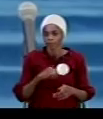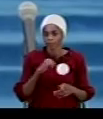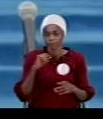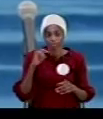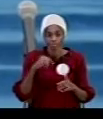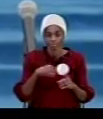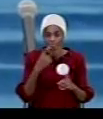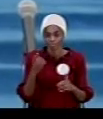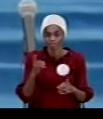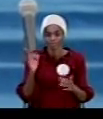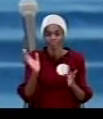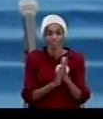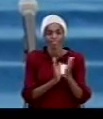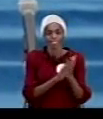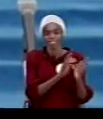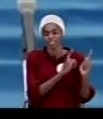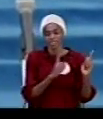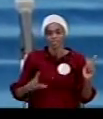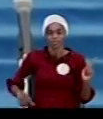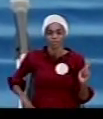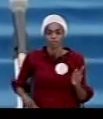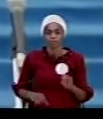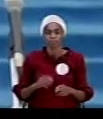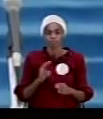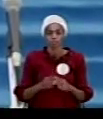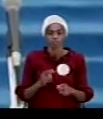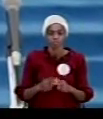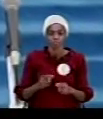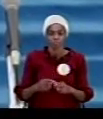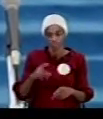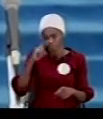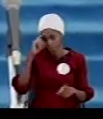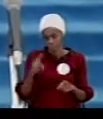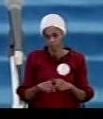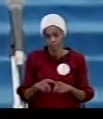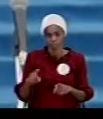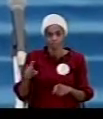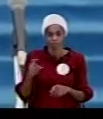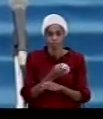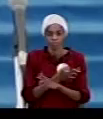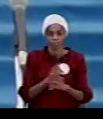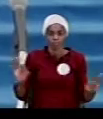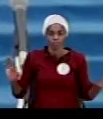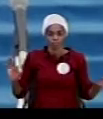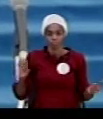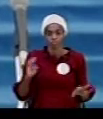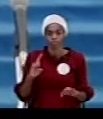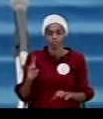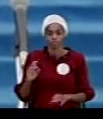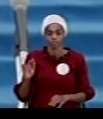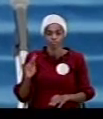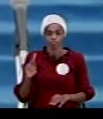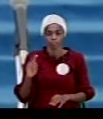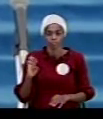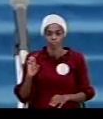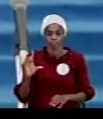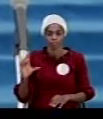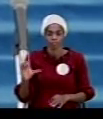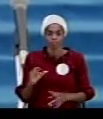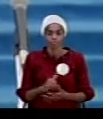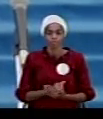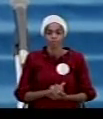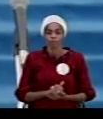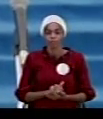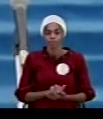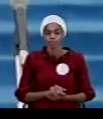Lord. My name is Bro Freedom Ezekiel from Elebu Group of District, Agberu District. I